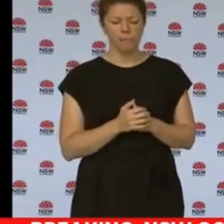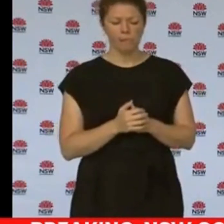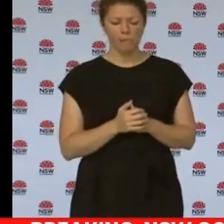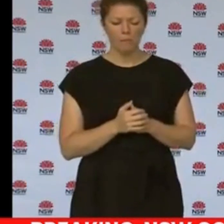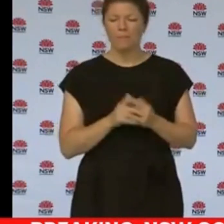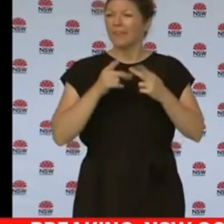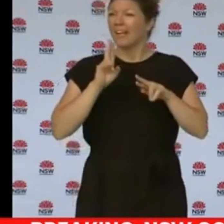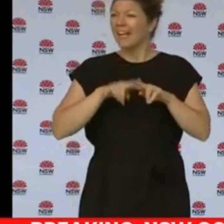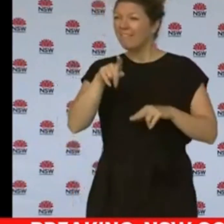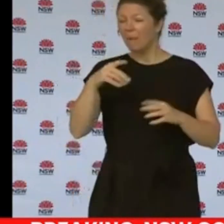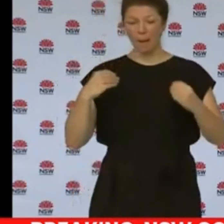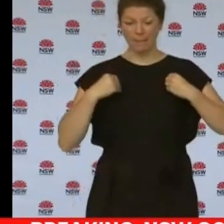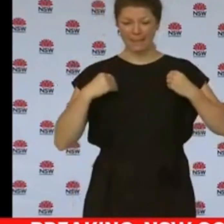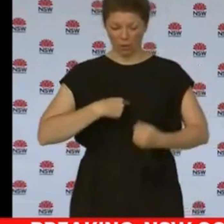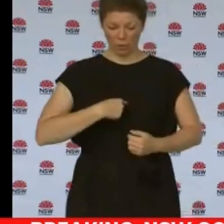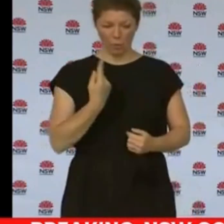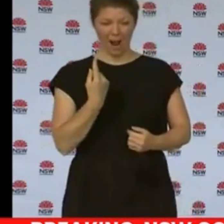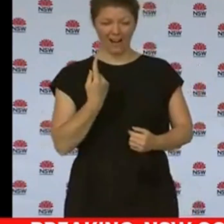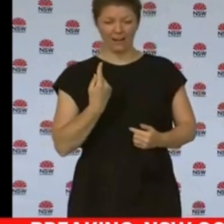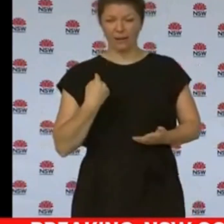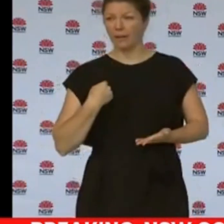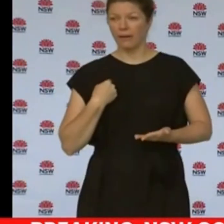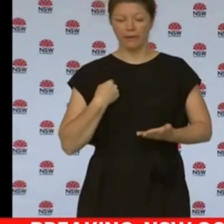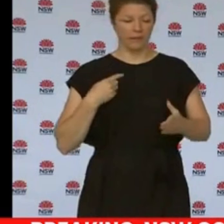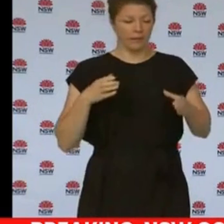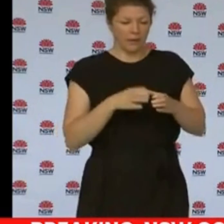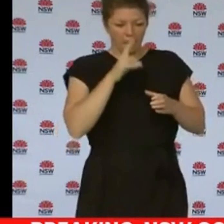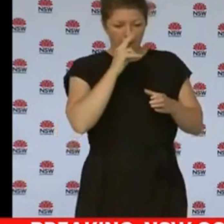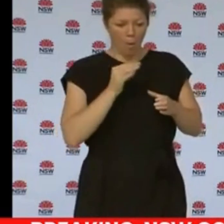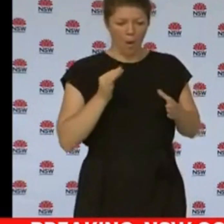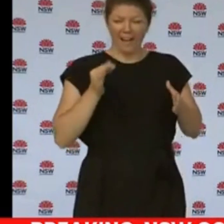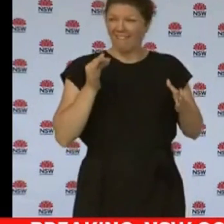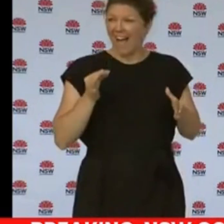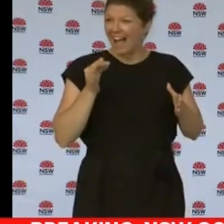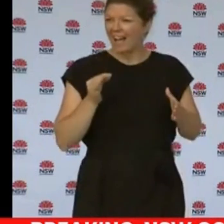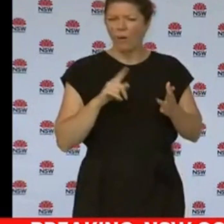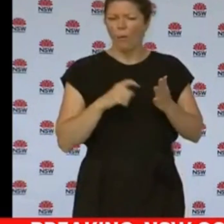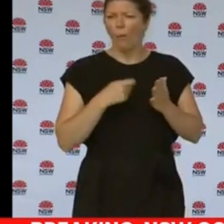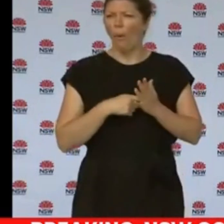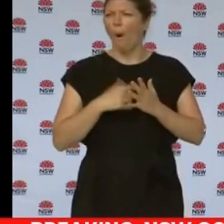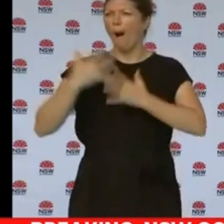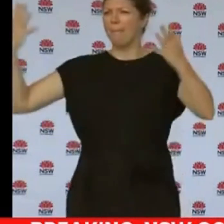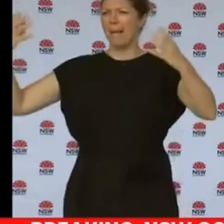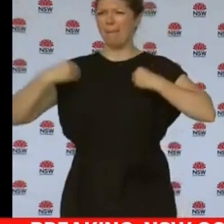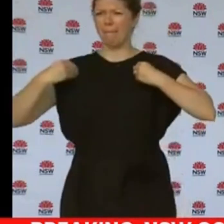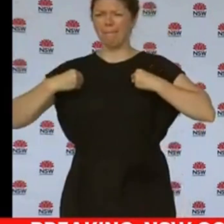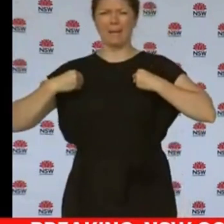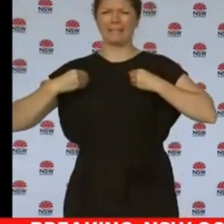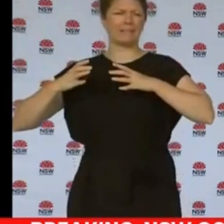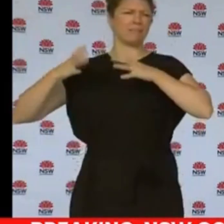business. If you're a sole trader operating a coffee shop versus a global business with many